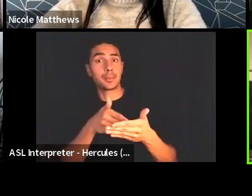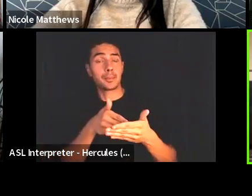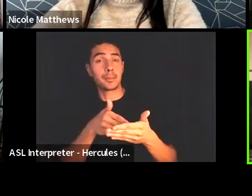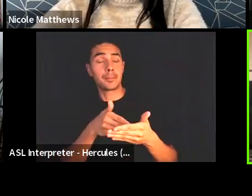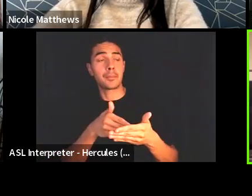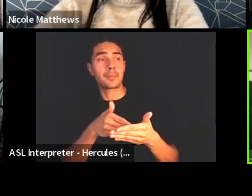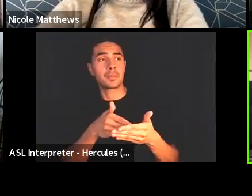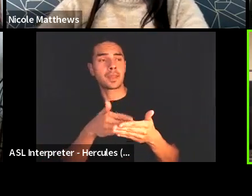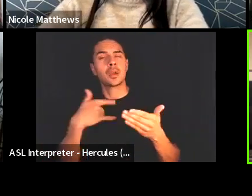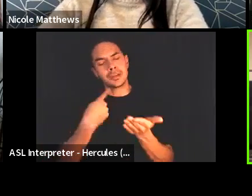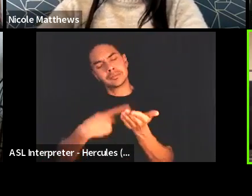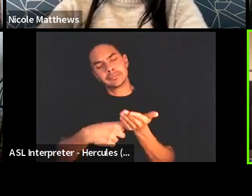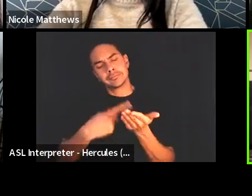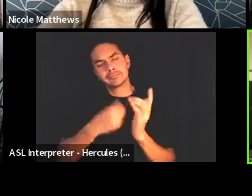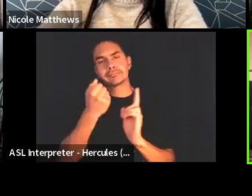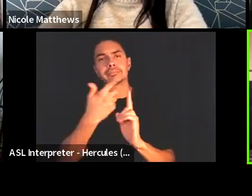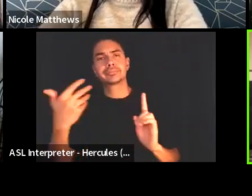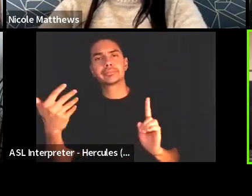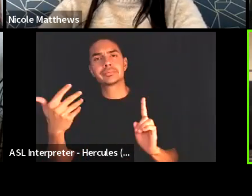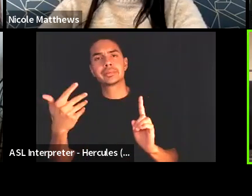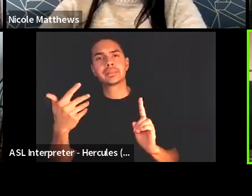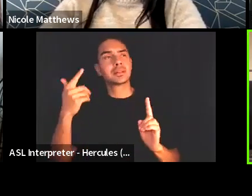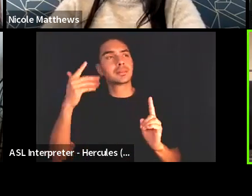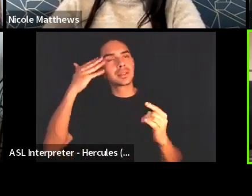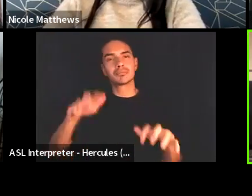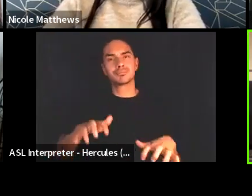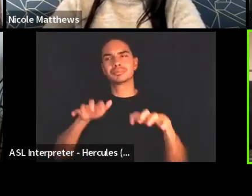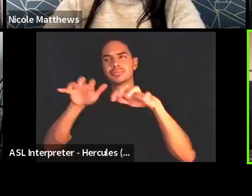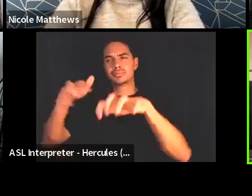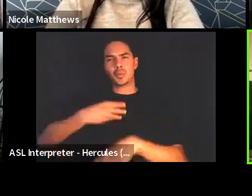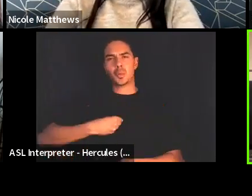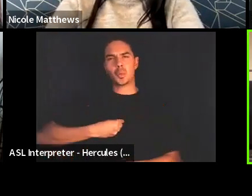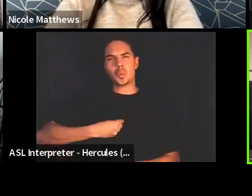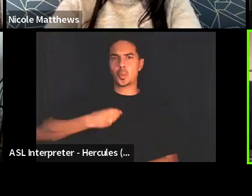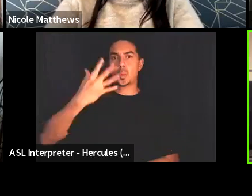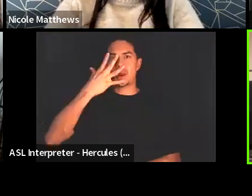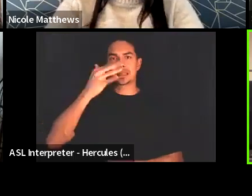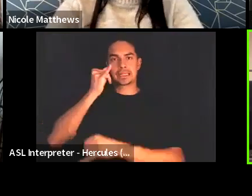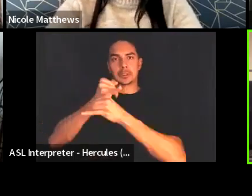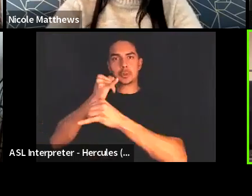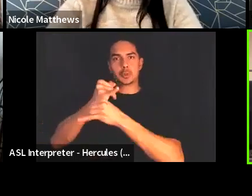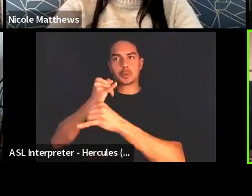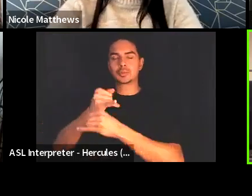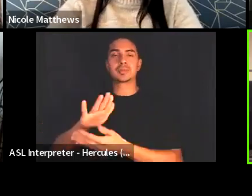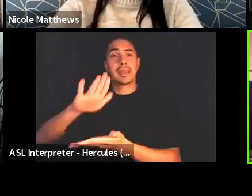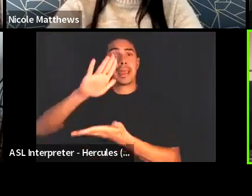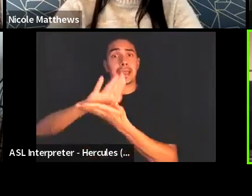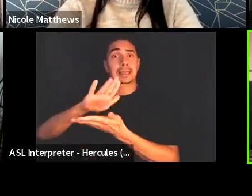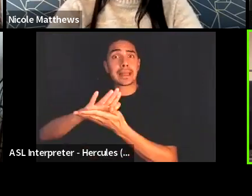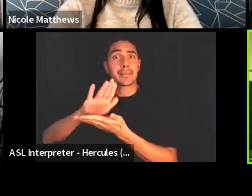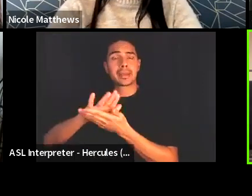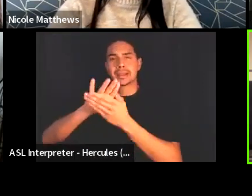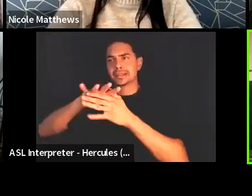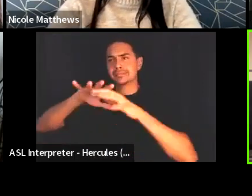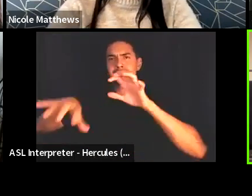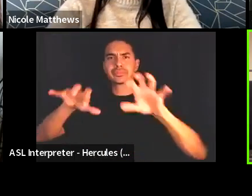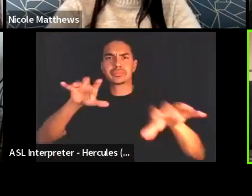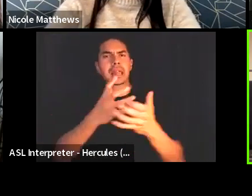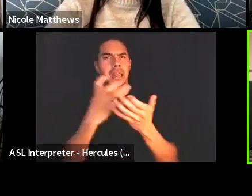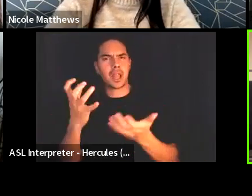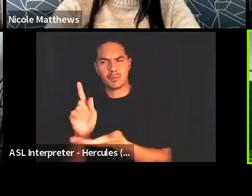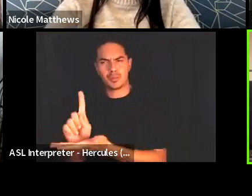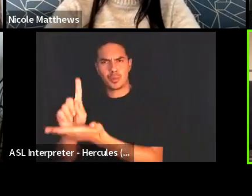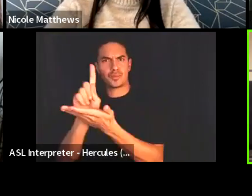systemic racism. And I was even thinking about like predominantly white institutions and how we decolonize academics. We understand that there is so much privilege